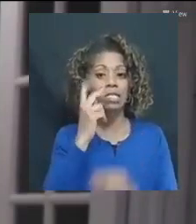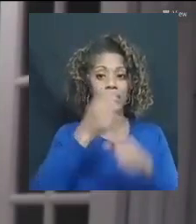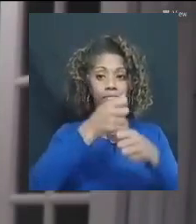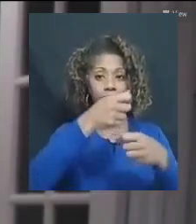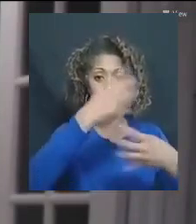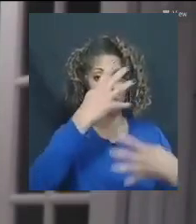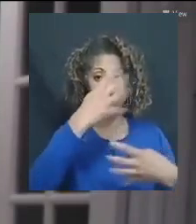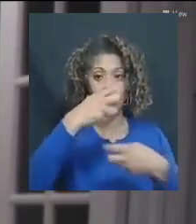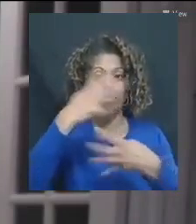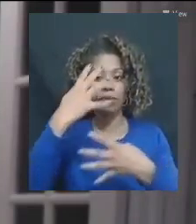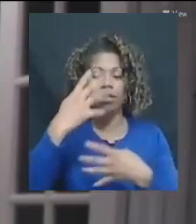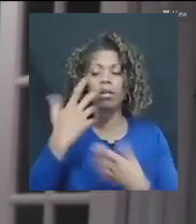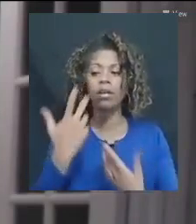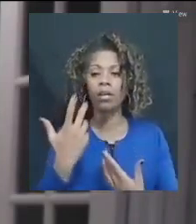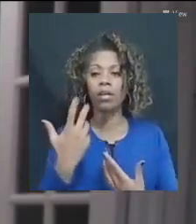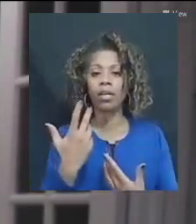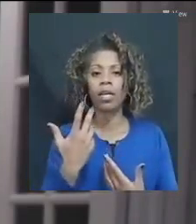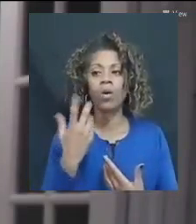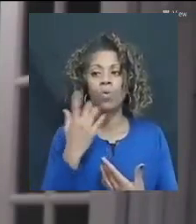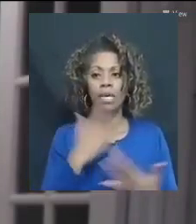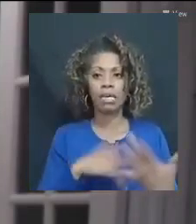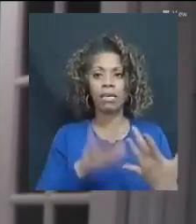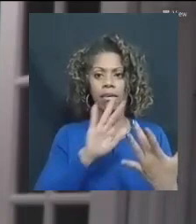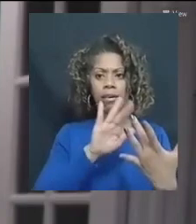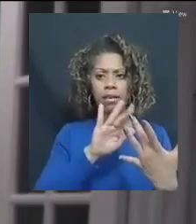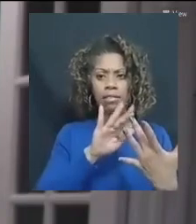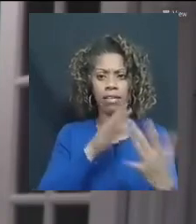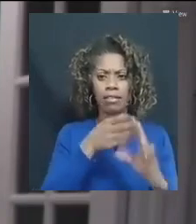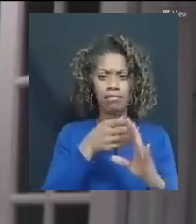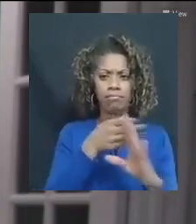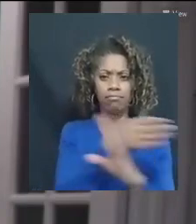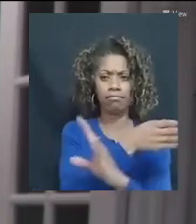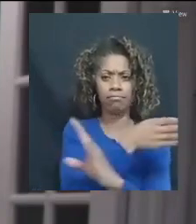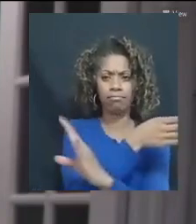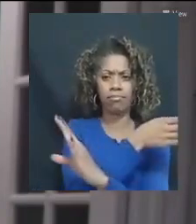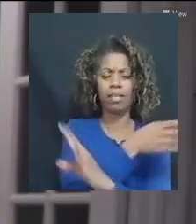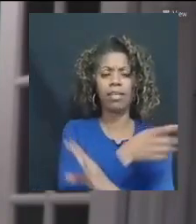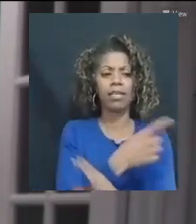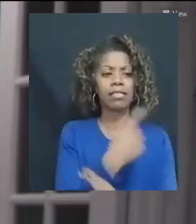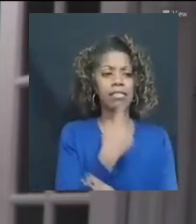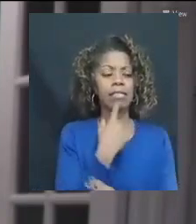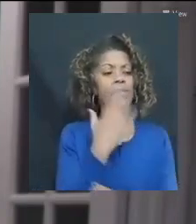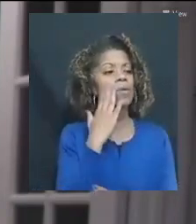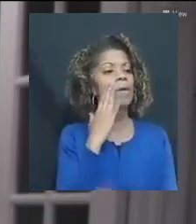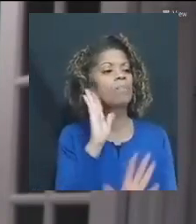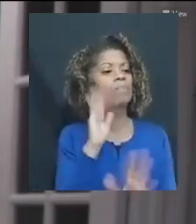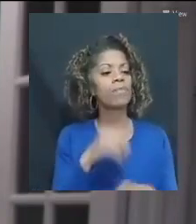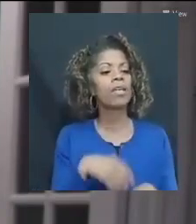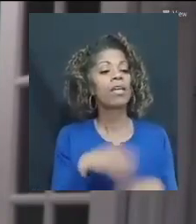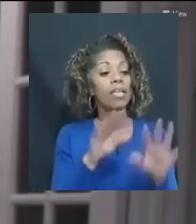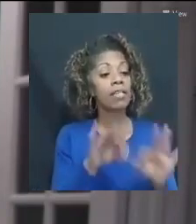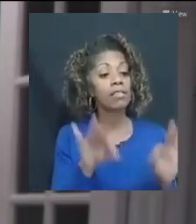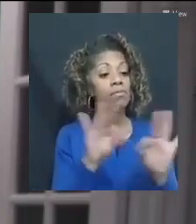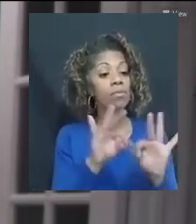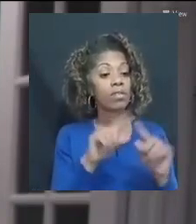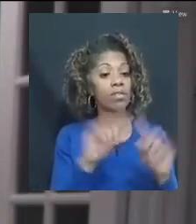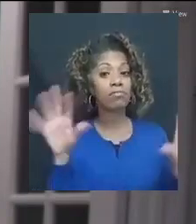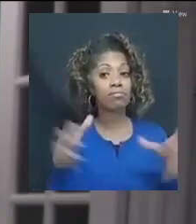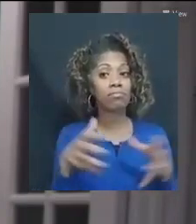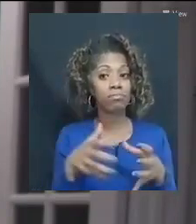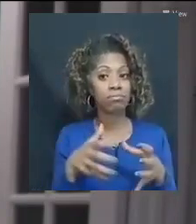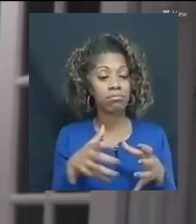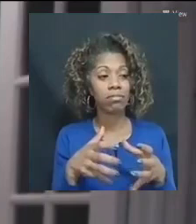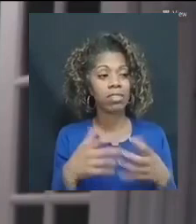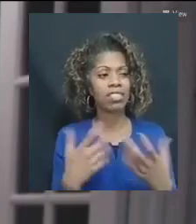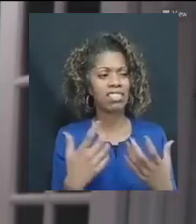days, we went to them earlier this year and we said, we have this idea. We know it's important to gather. Could you help us? And an extraordinary number of folks